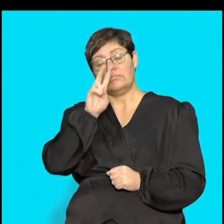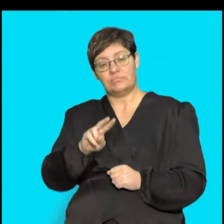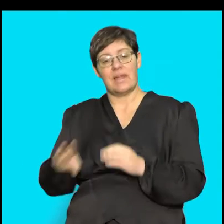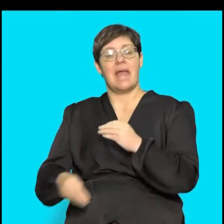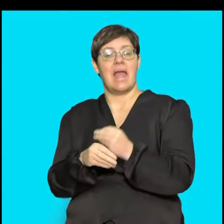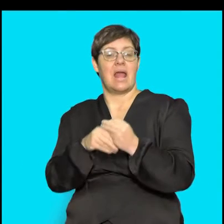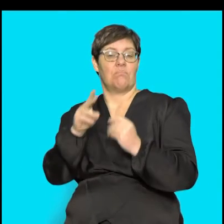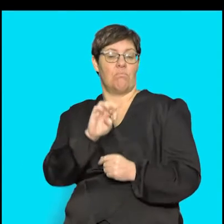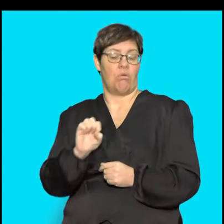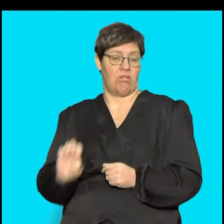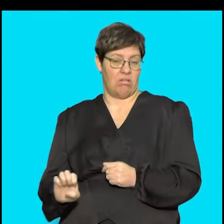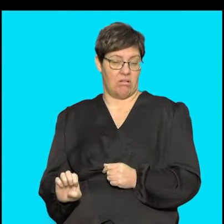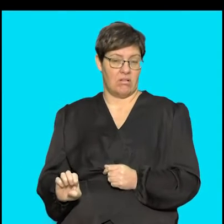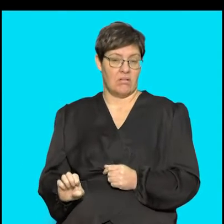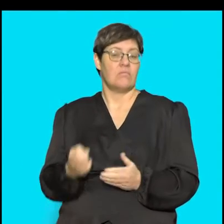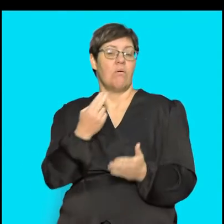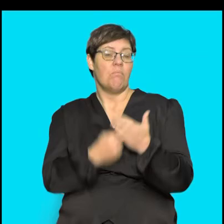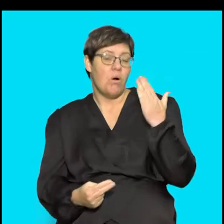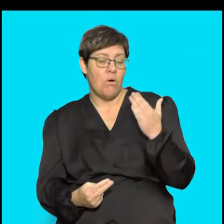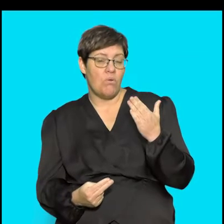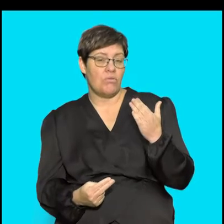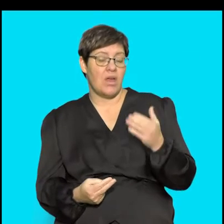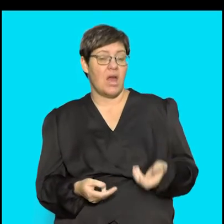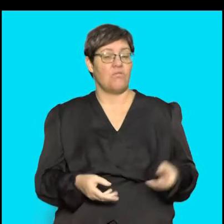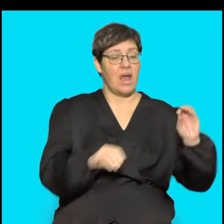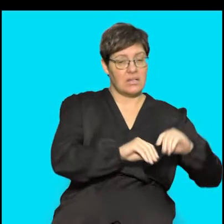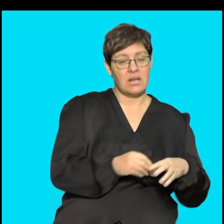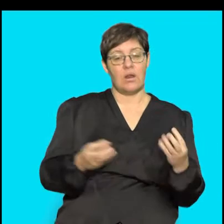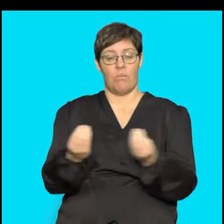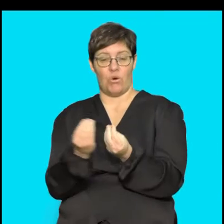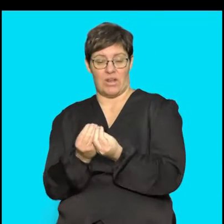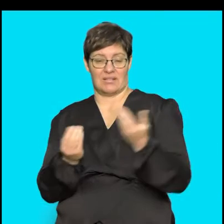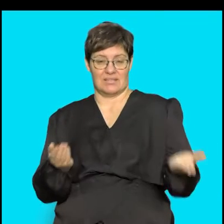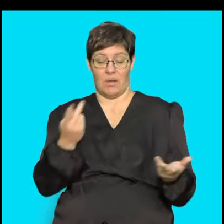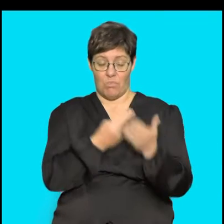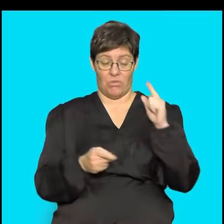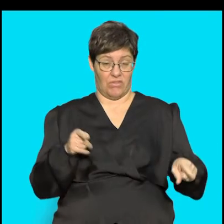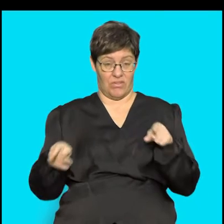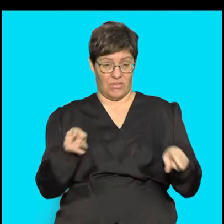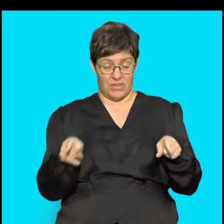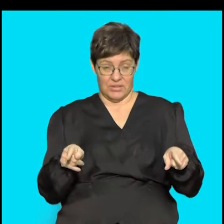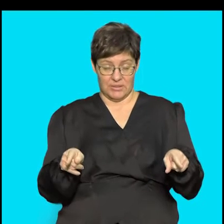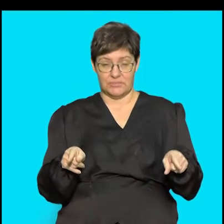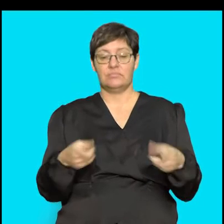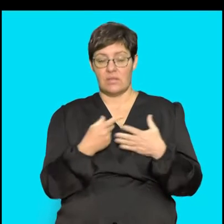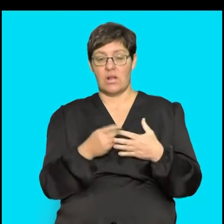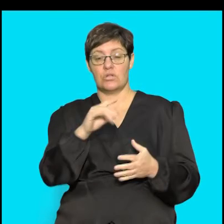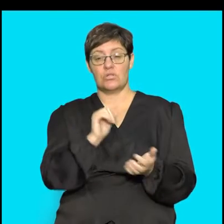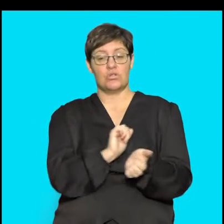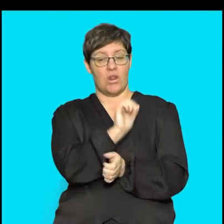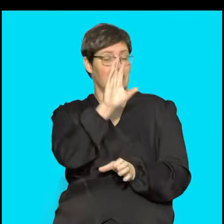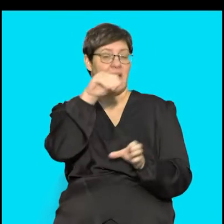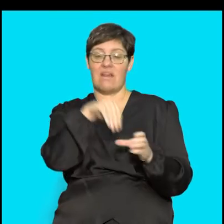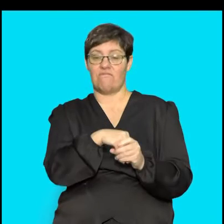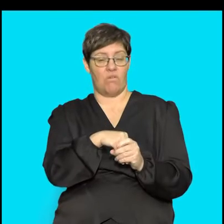add the number of moles on both our reactant and our product side. Just remember, the solid